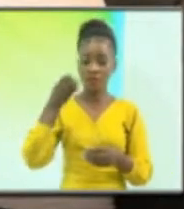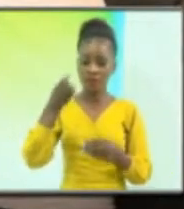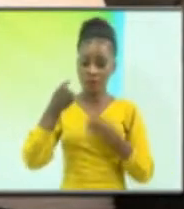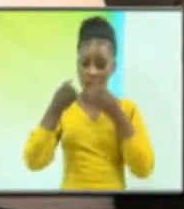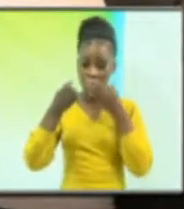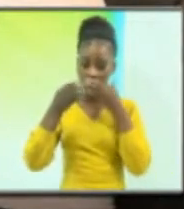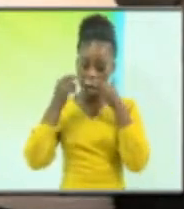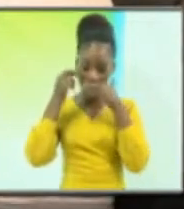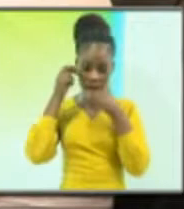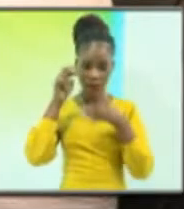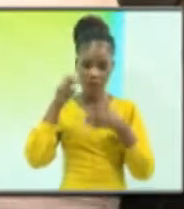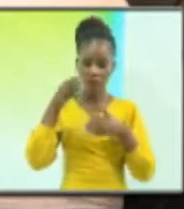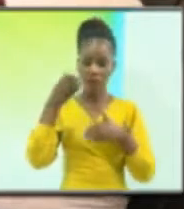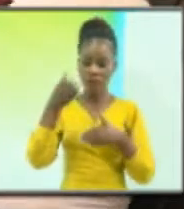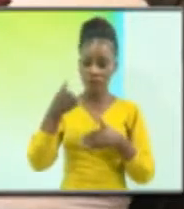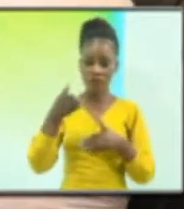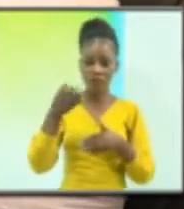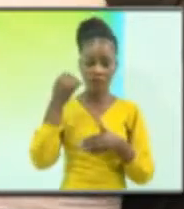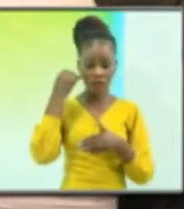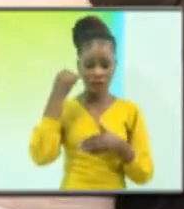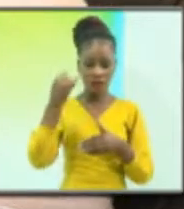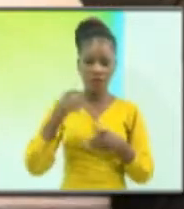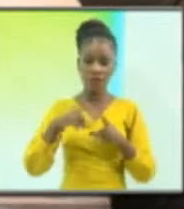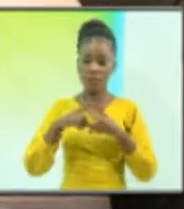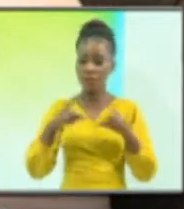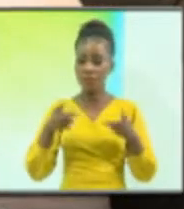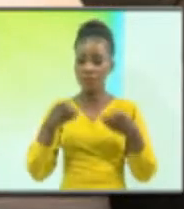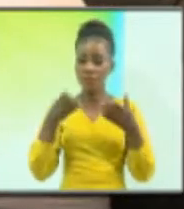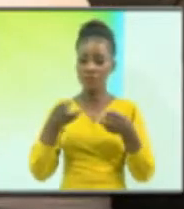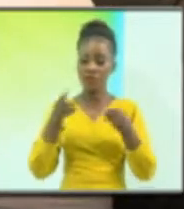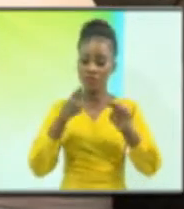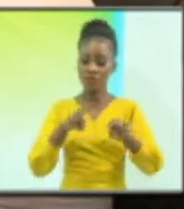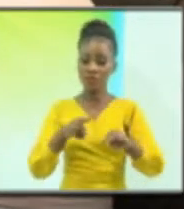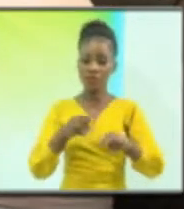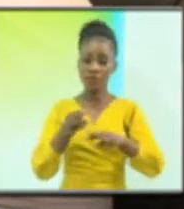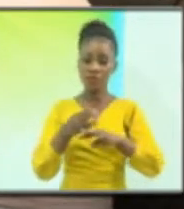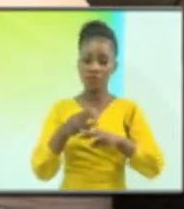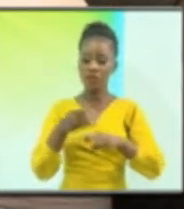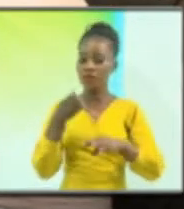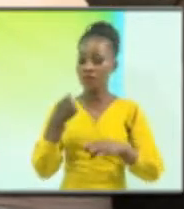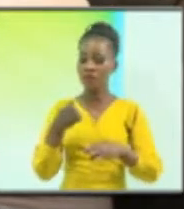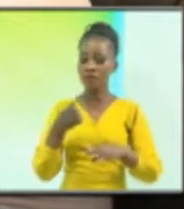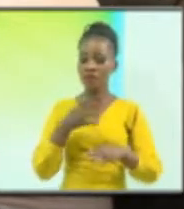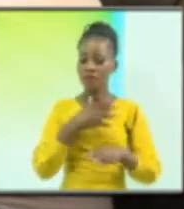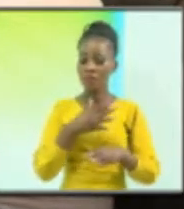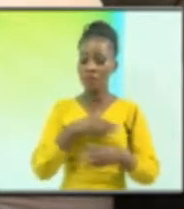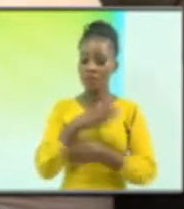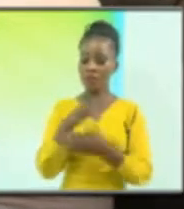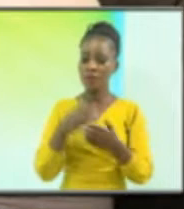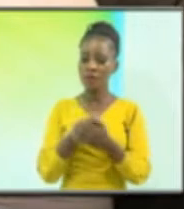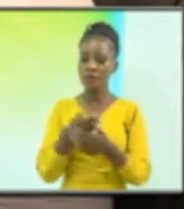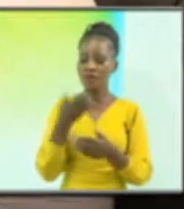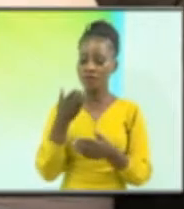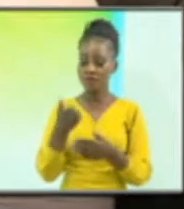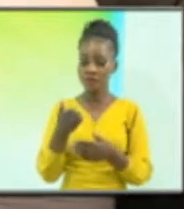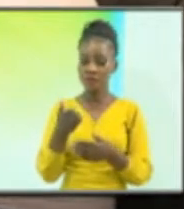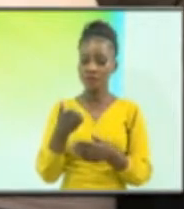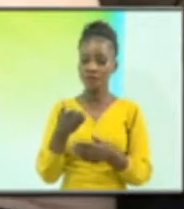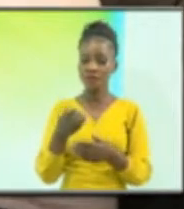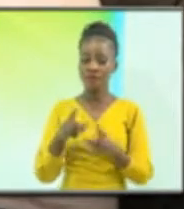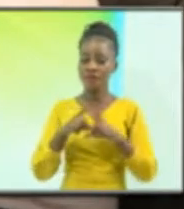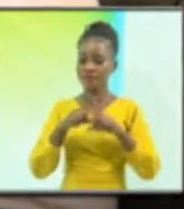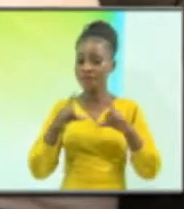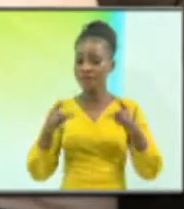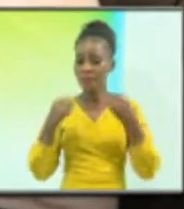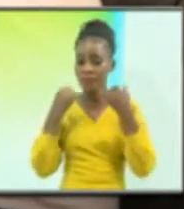his demeanor. His So body language. if that happens to a minister, somebody His of a body caliber. language was showing